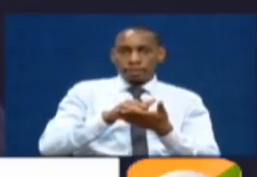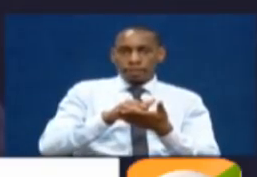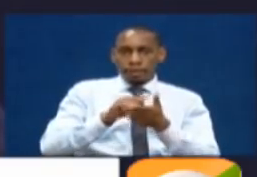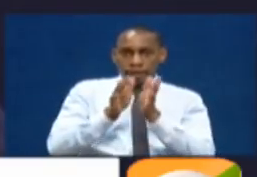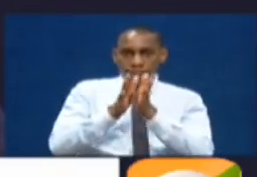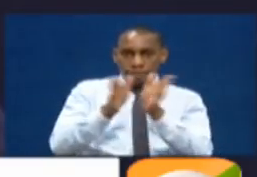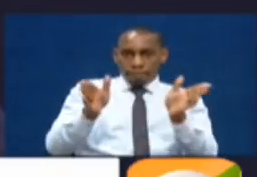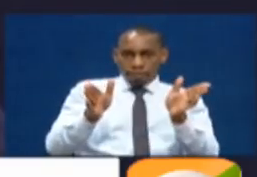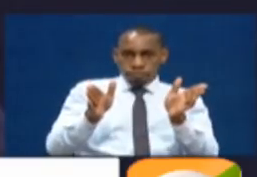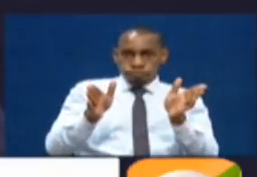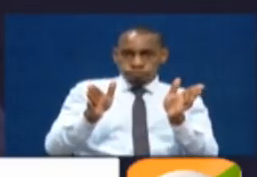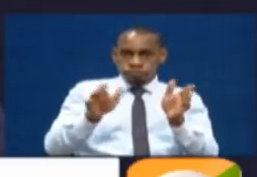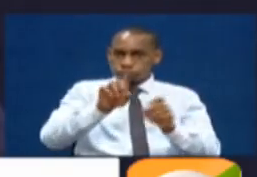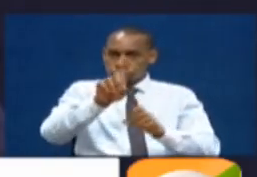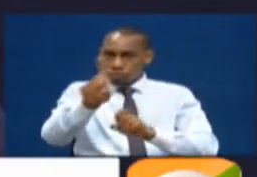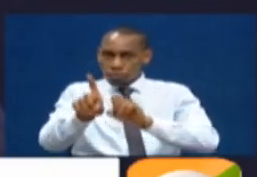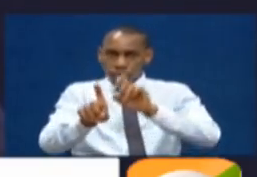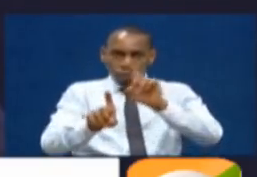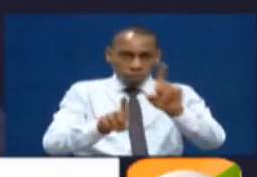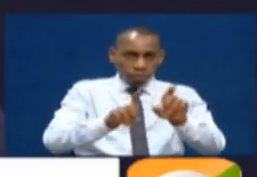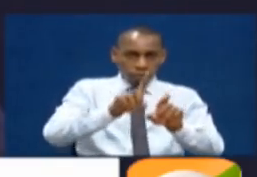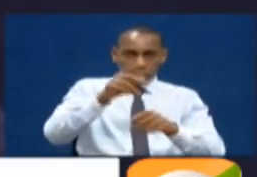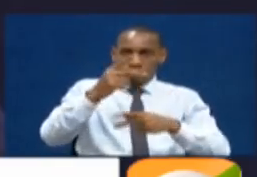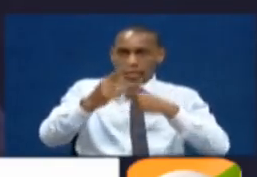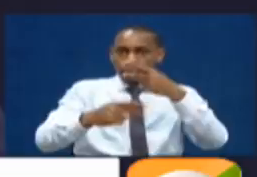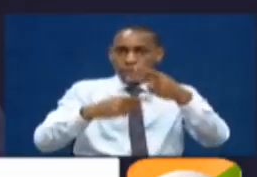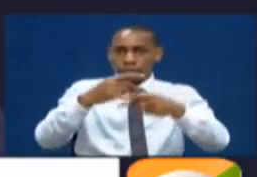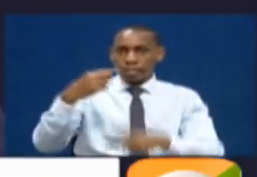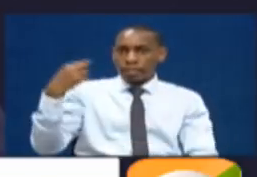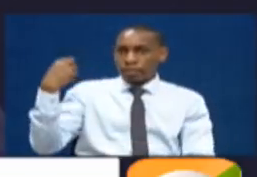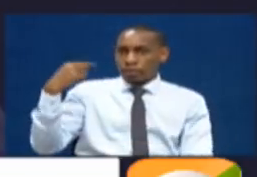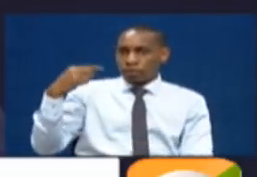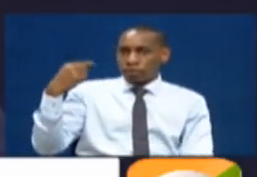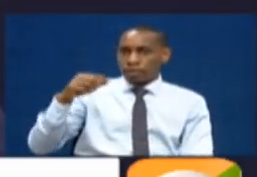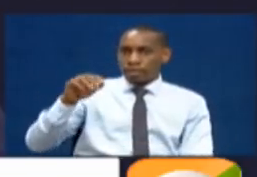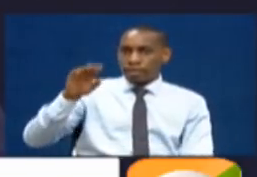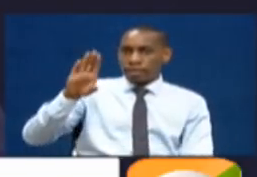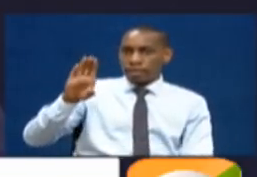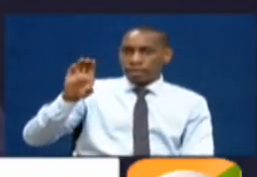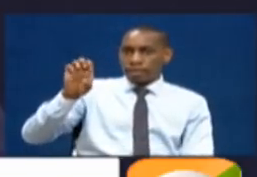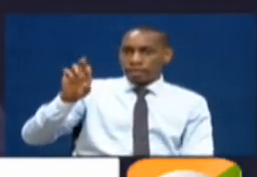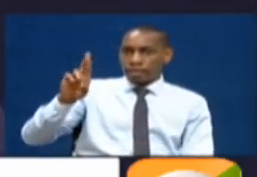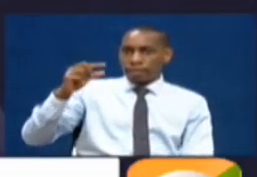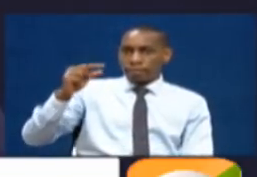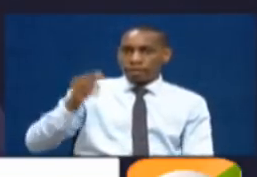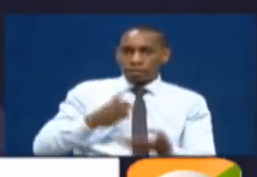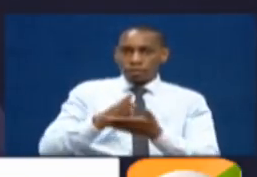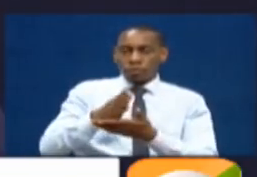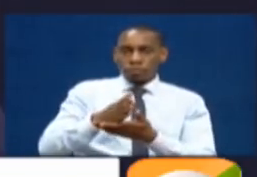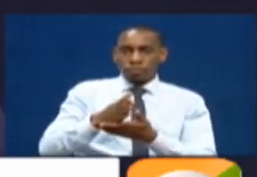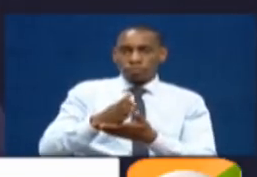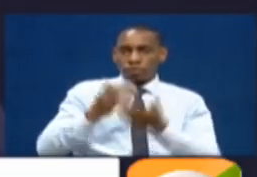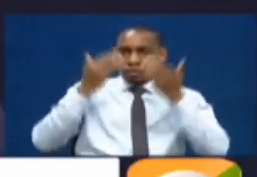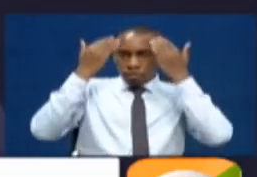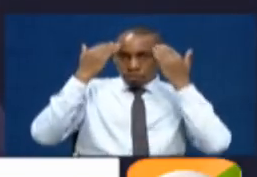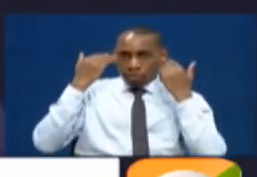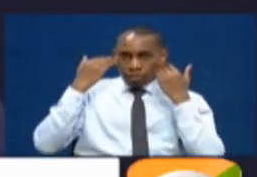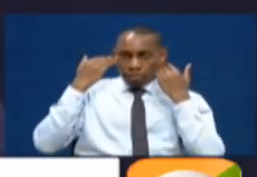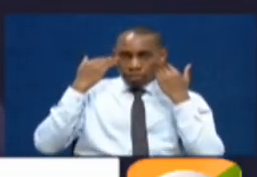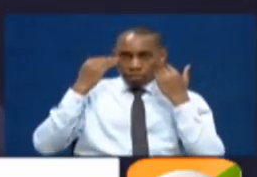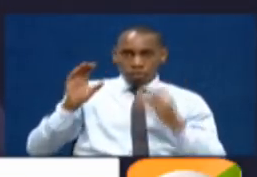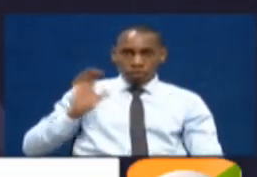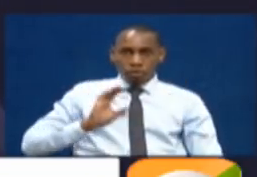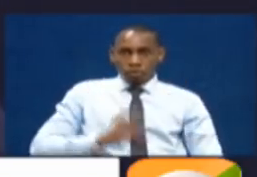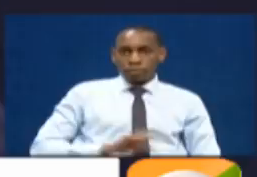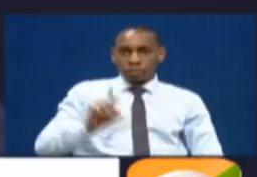scrutiny on the process of Goldenberg through the Judicial Commission of Inquiry. So I have gone